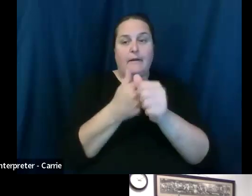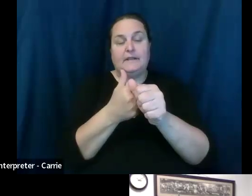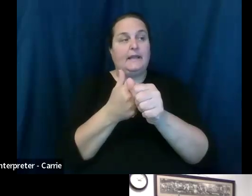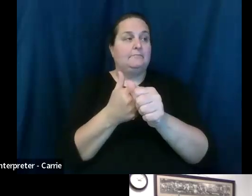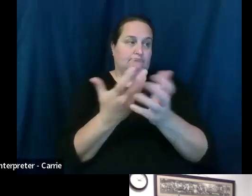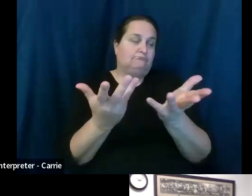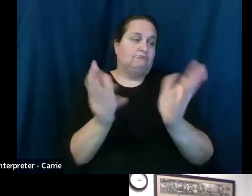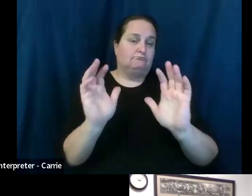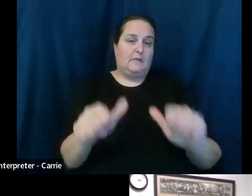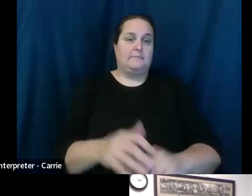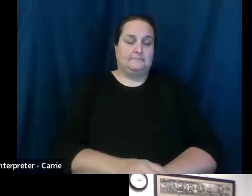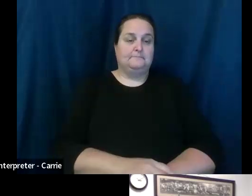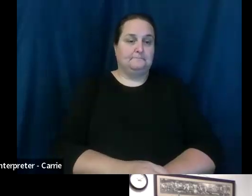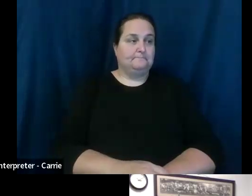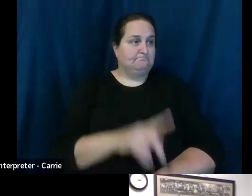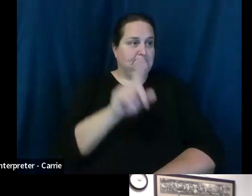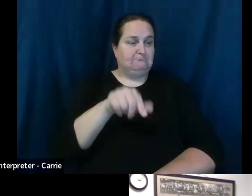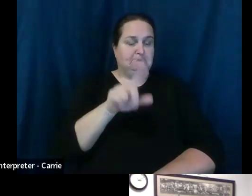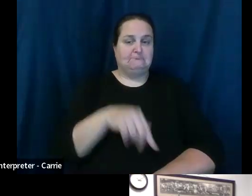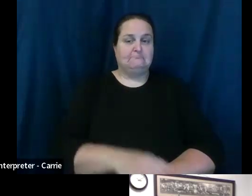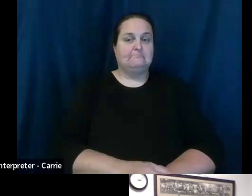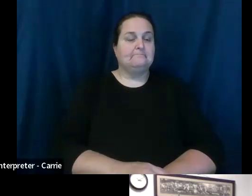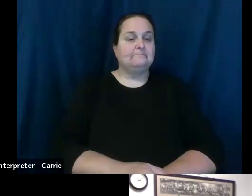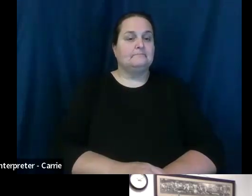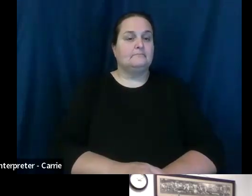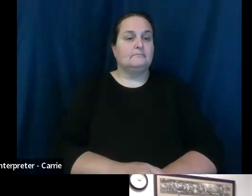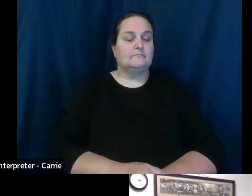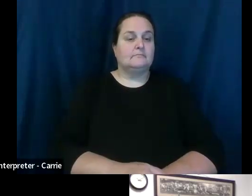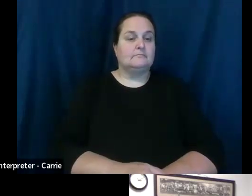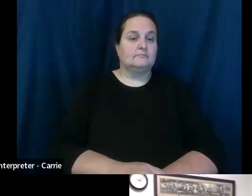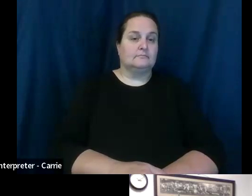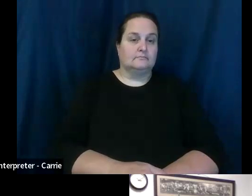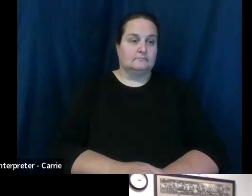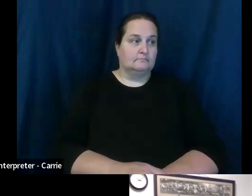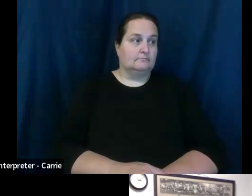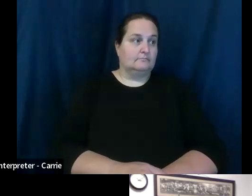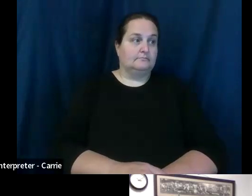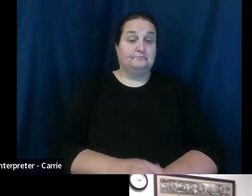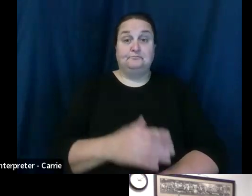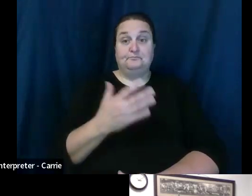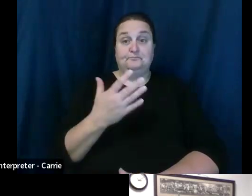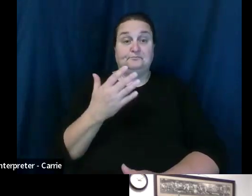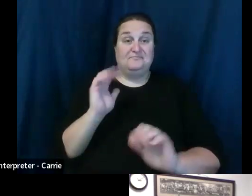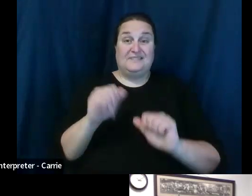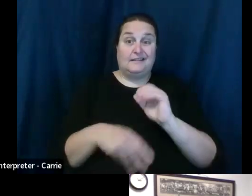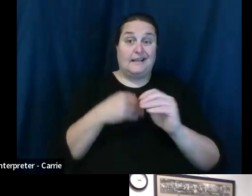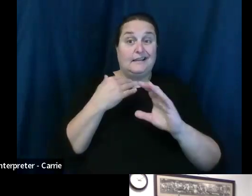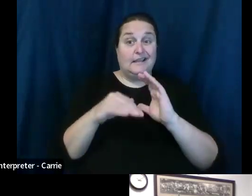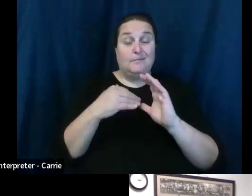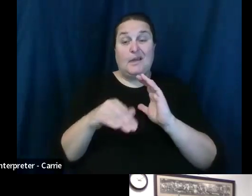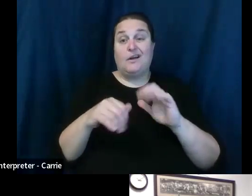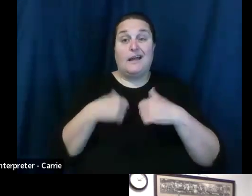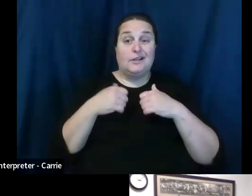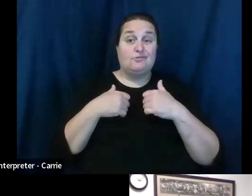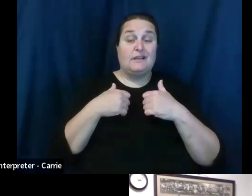And it will take me right back to the contacts page, where I can put in email addresses, regular addresses, change